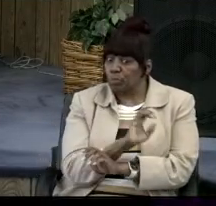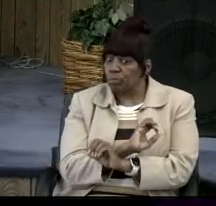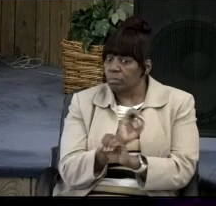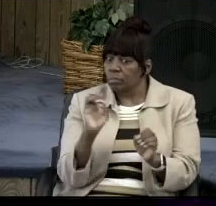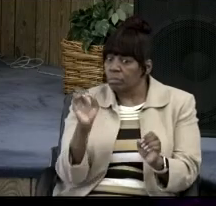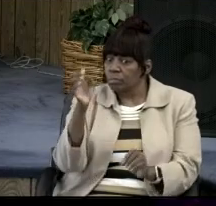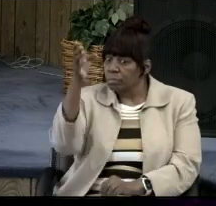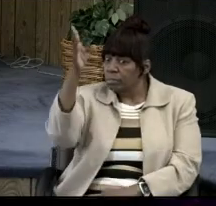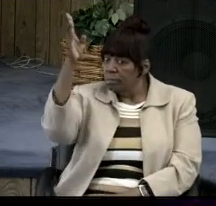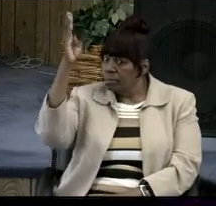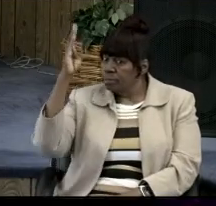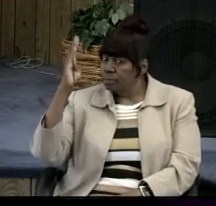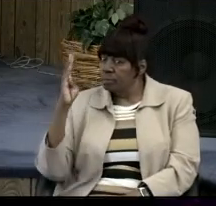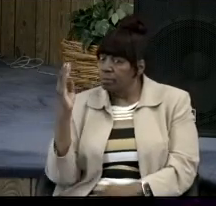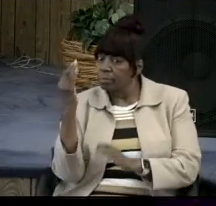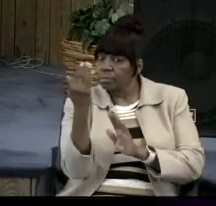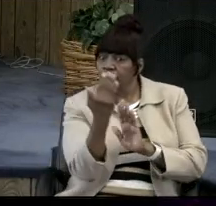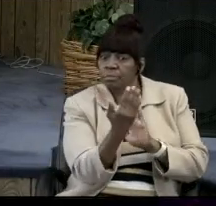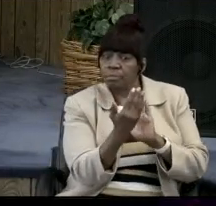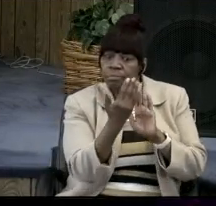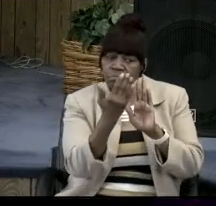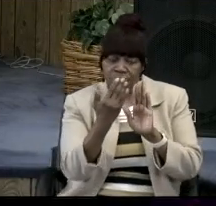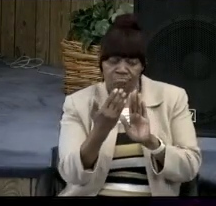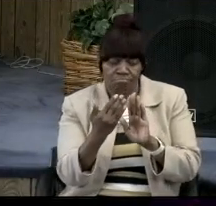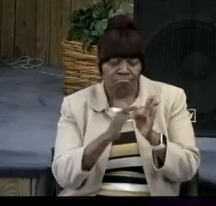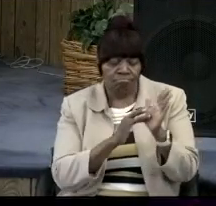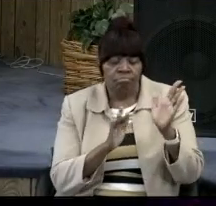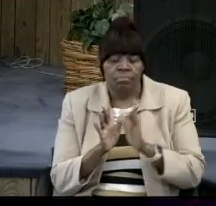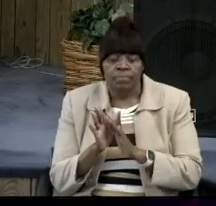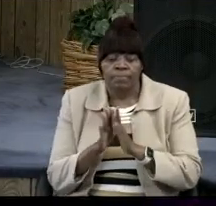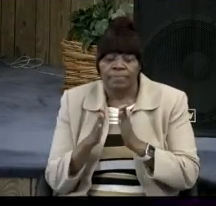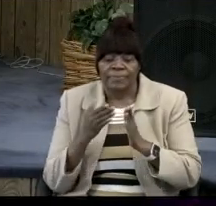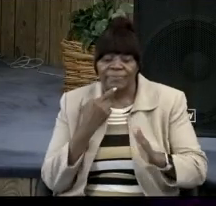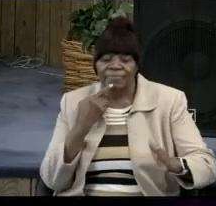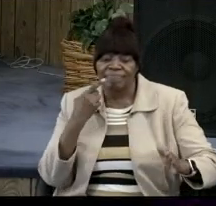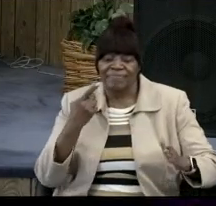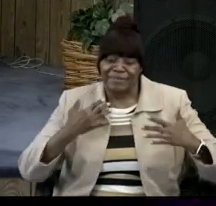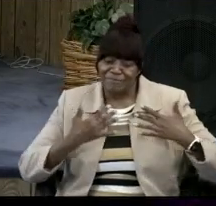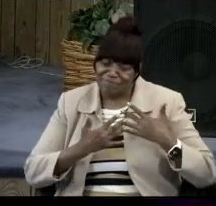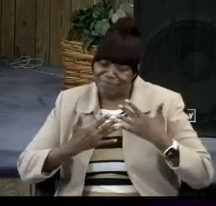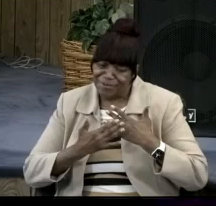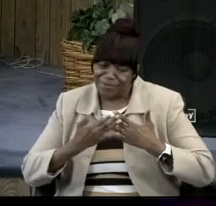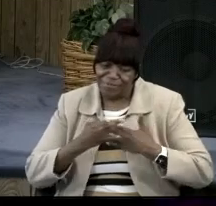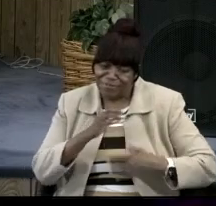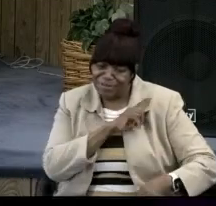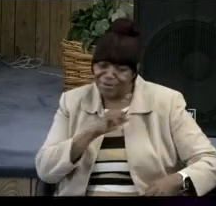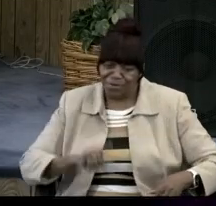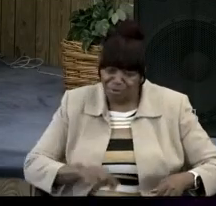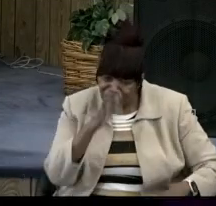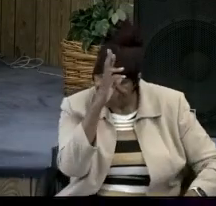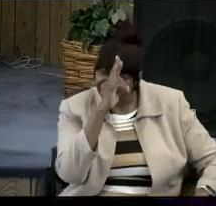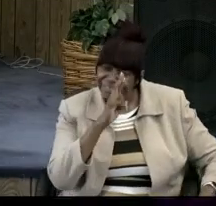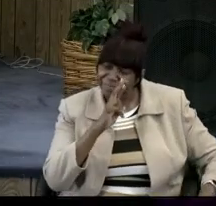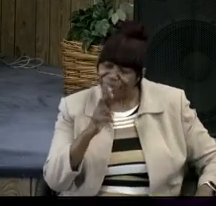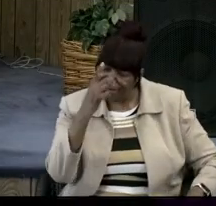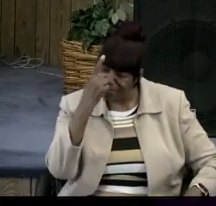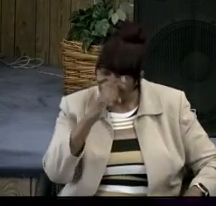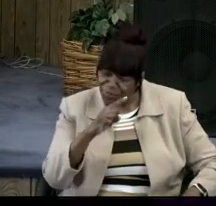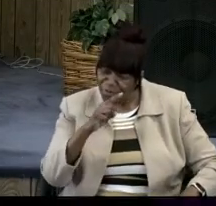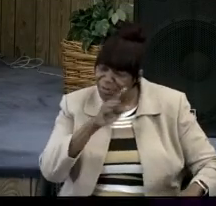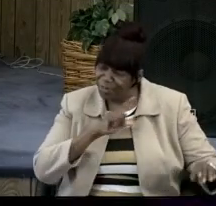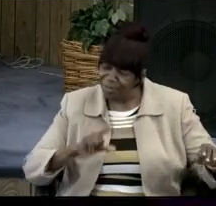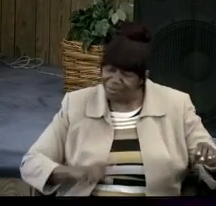Mm-hmm. Yes. So the Bible says that the fear of the Lord or respect for the Lord is